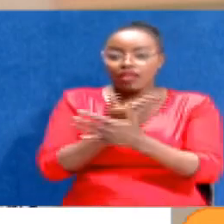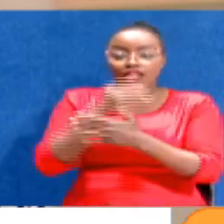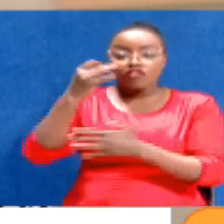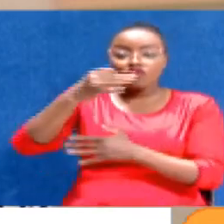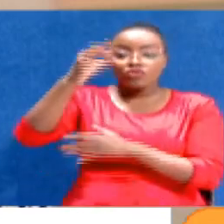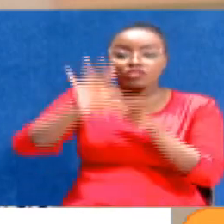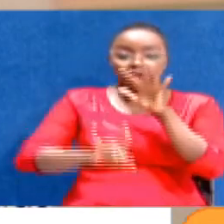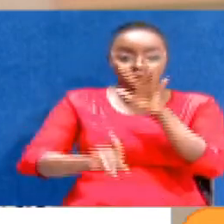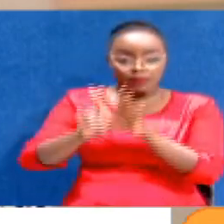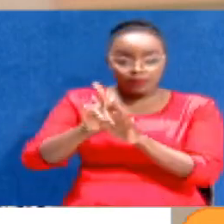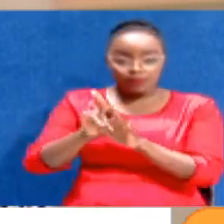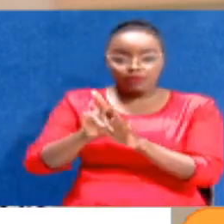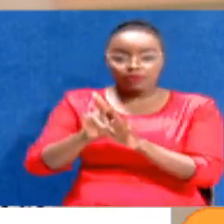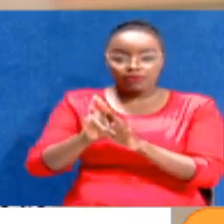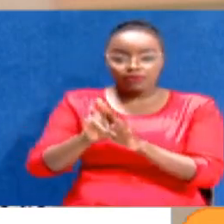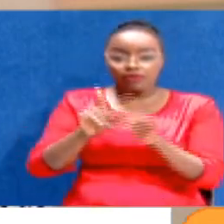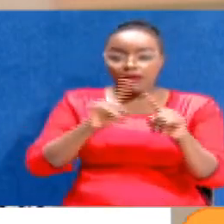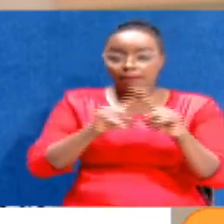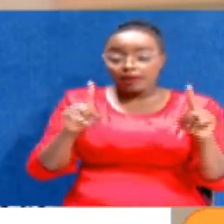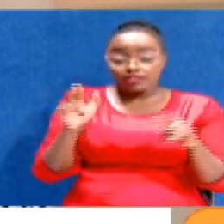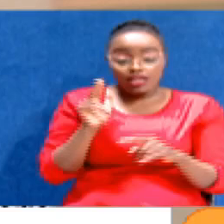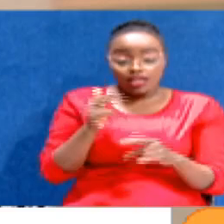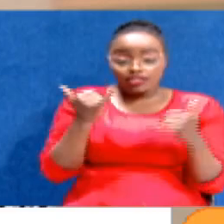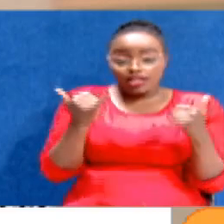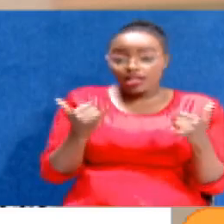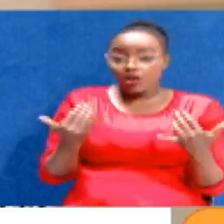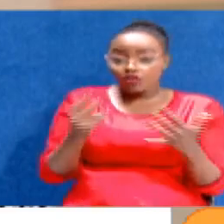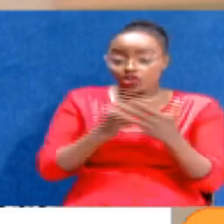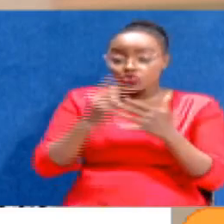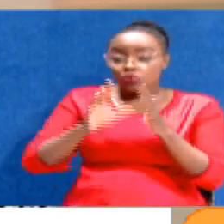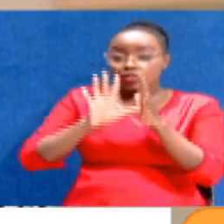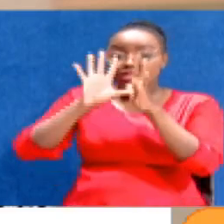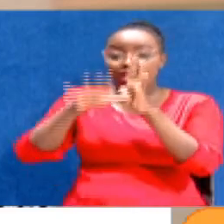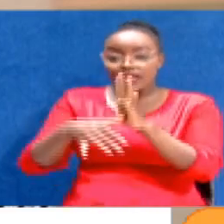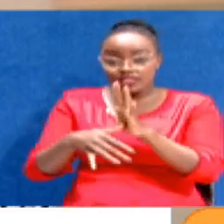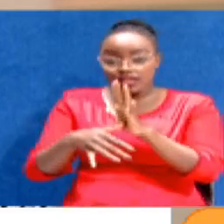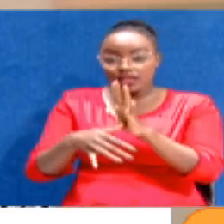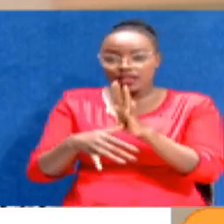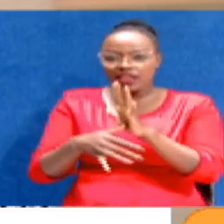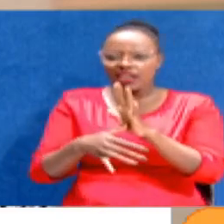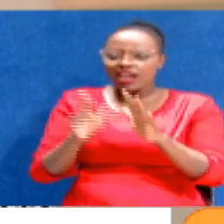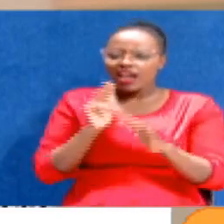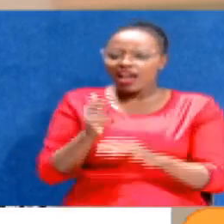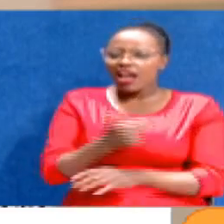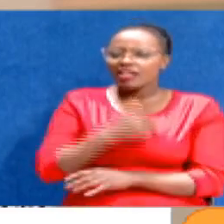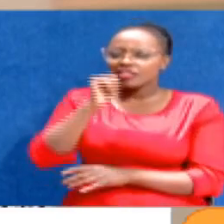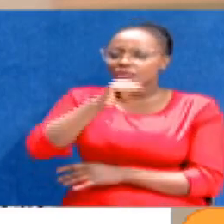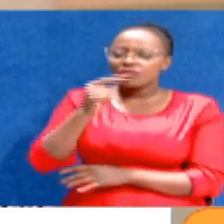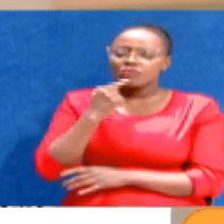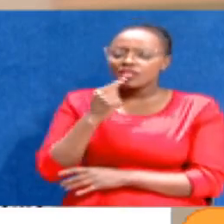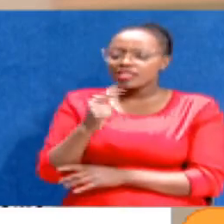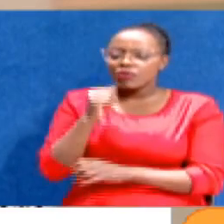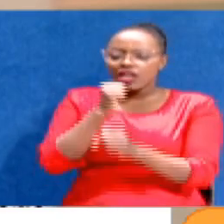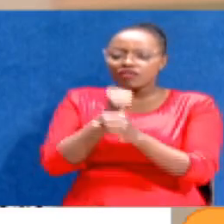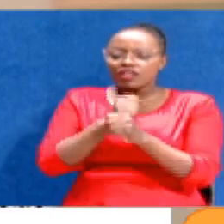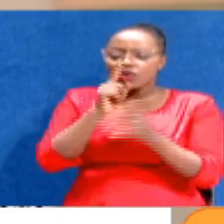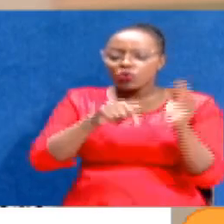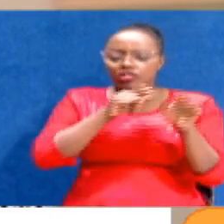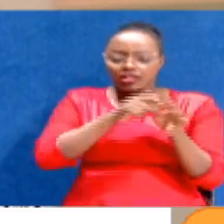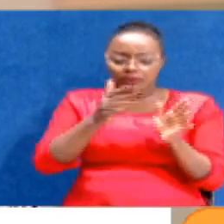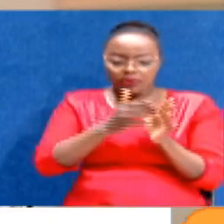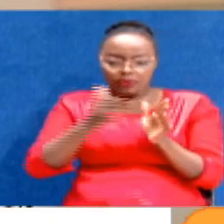future spikes. But here we are, 2 weeks later. What can we really say we have done during this